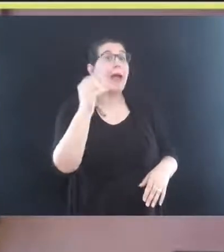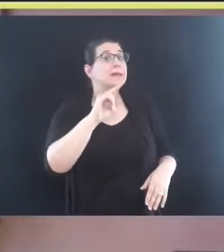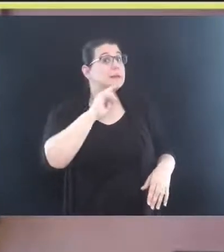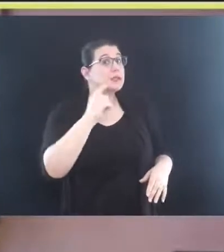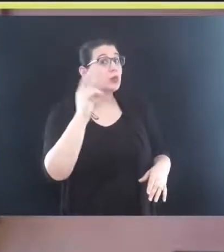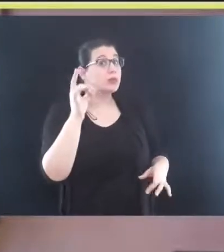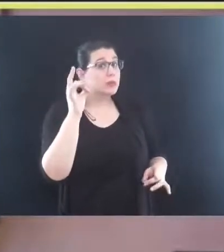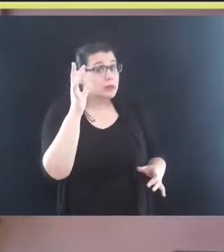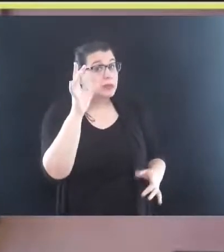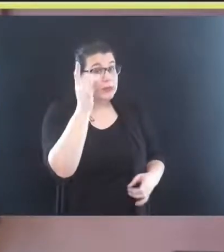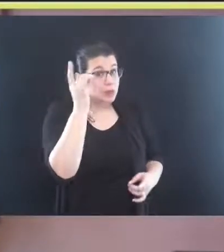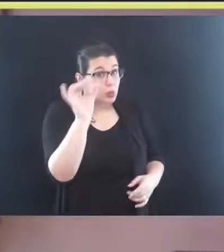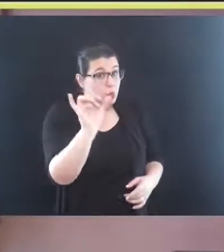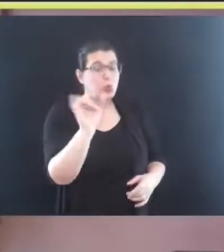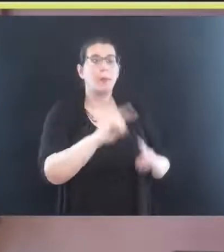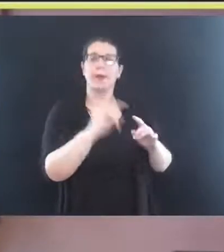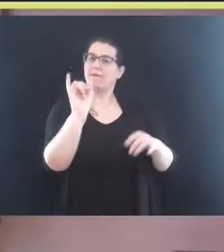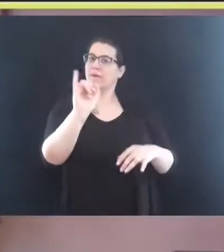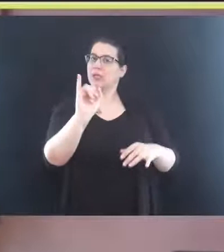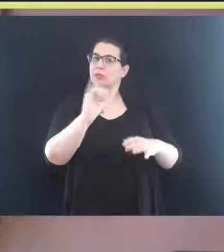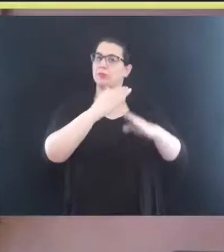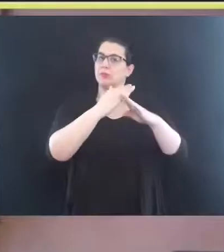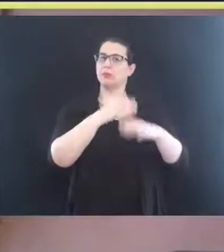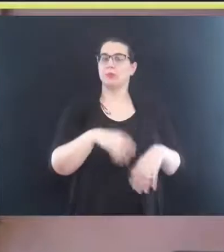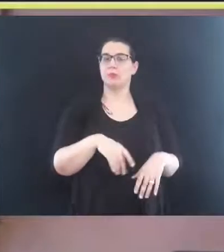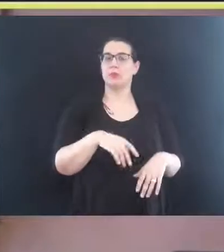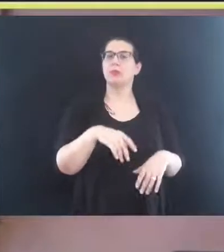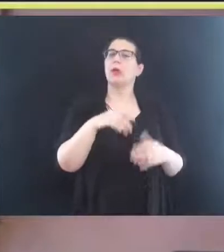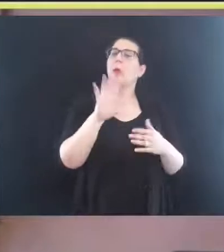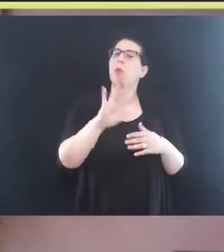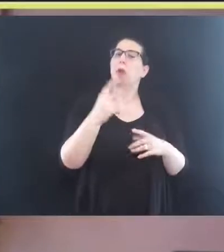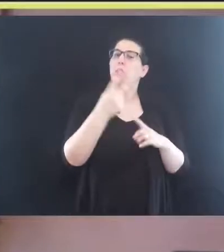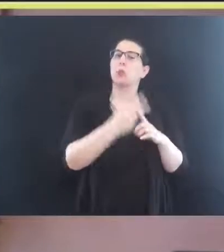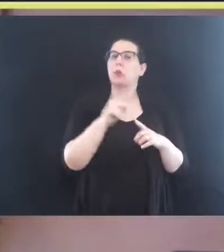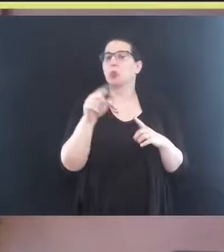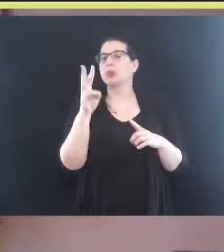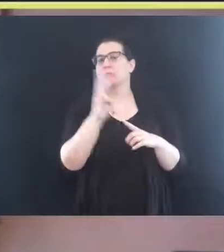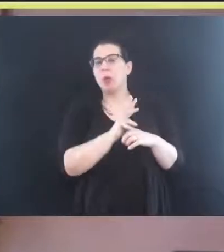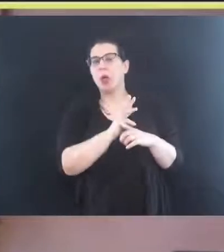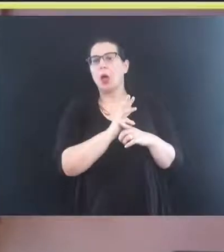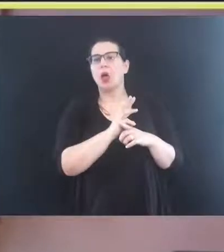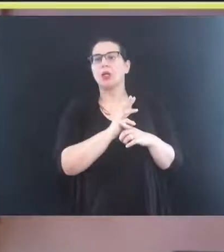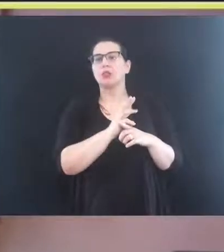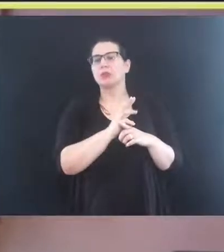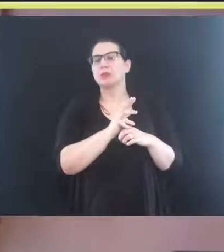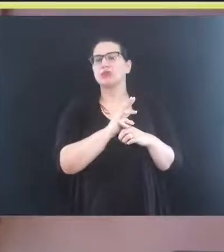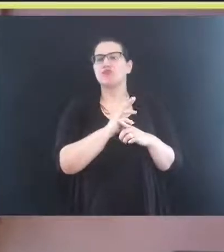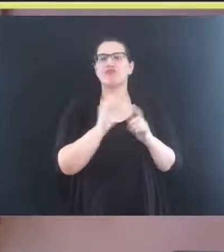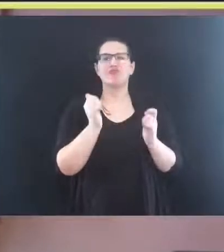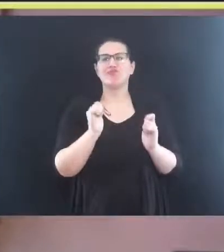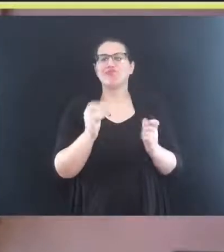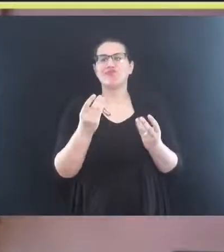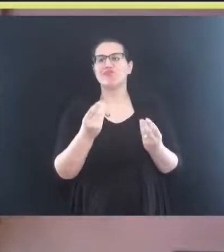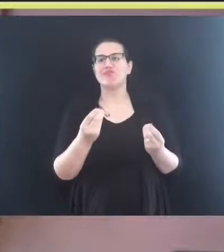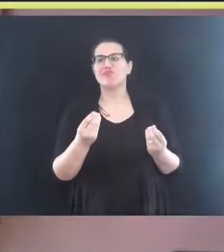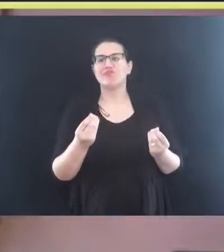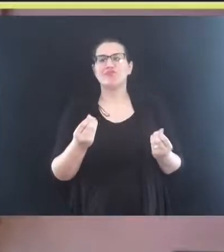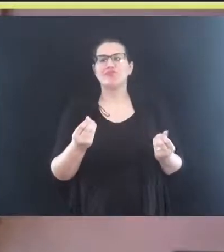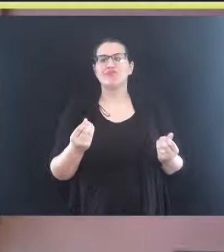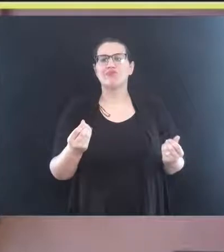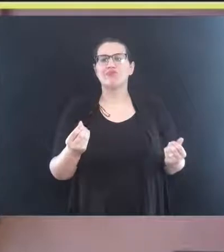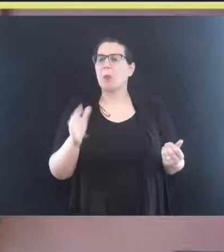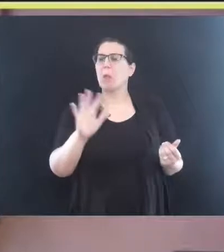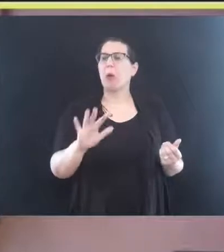that 2 to 6 months, it loses potency to where it gets more like 80%